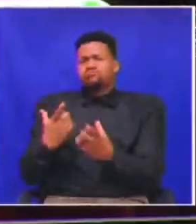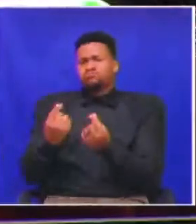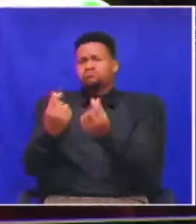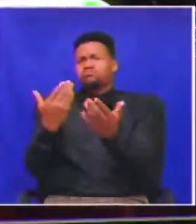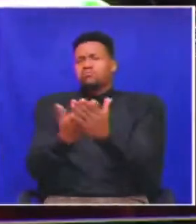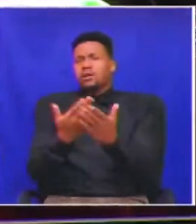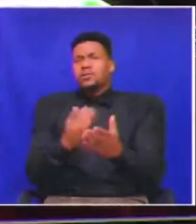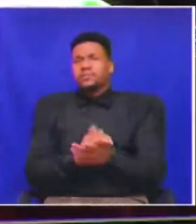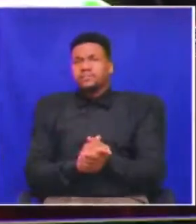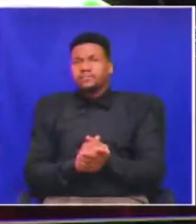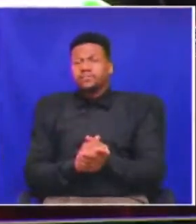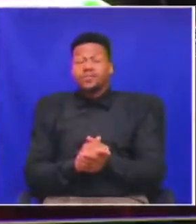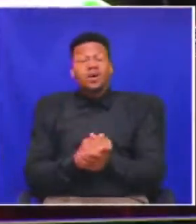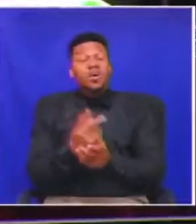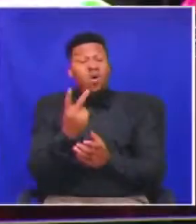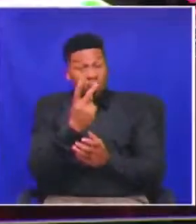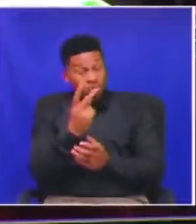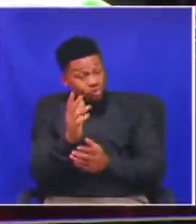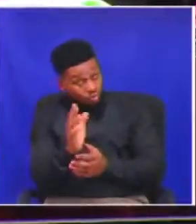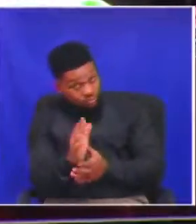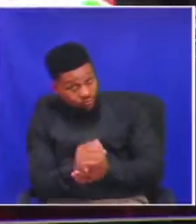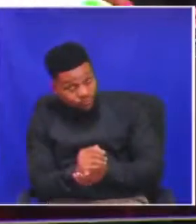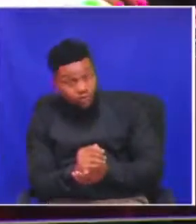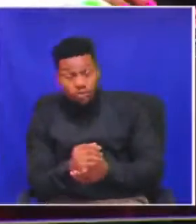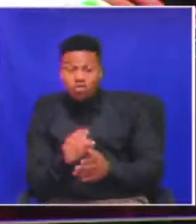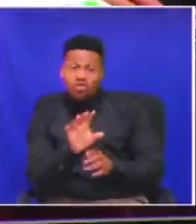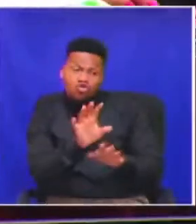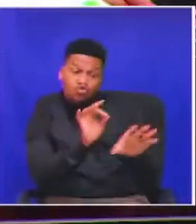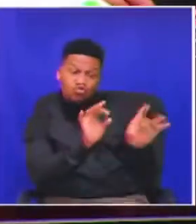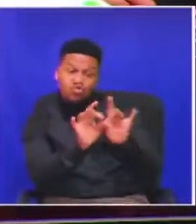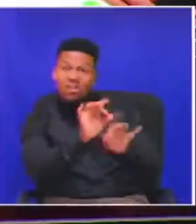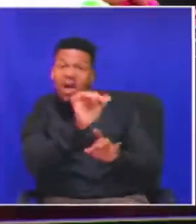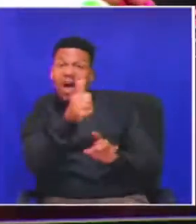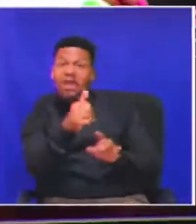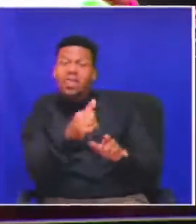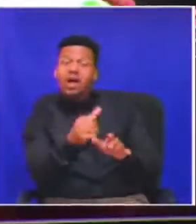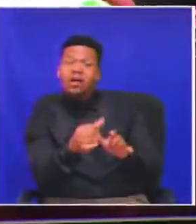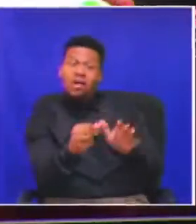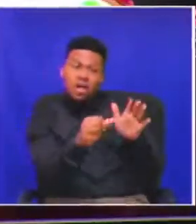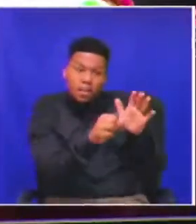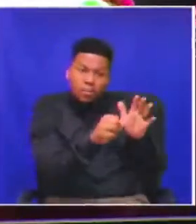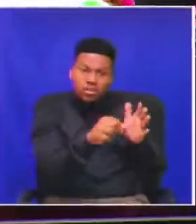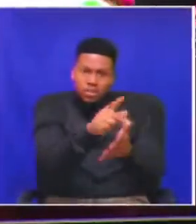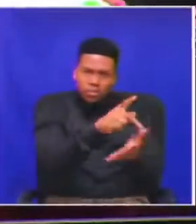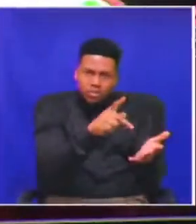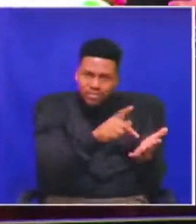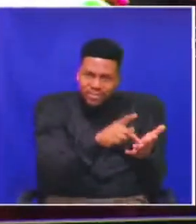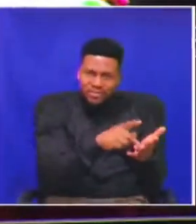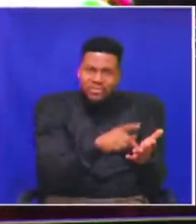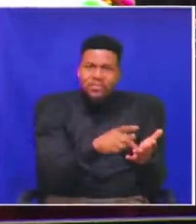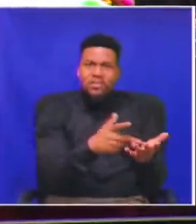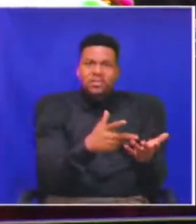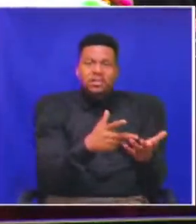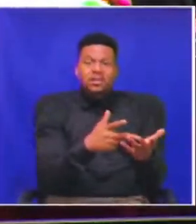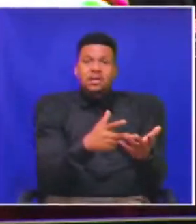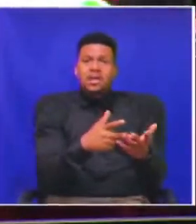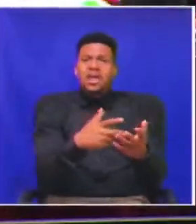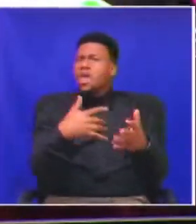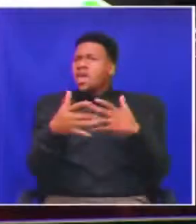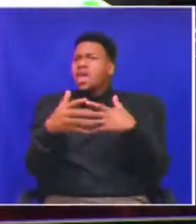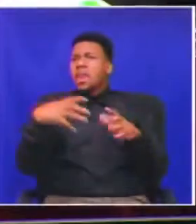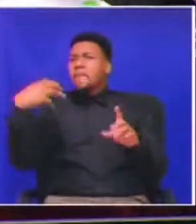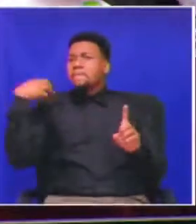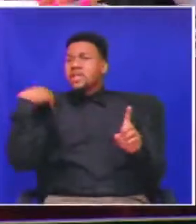choose other key officials, the minister responsible for that area of work is often the one